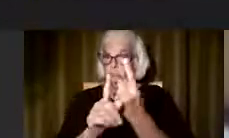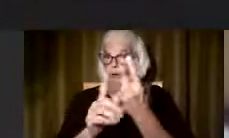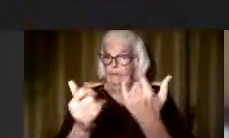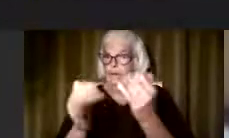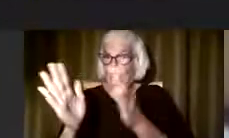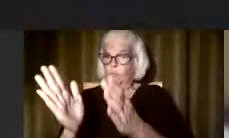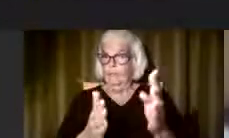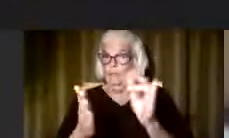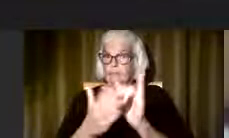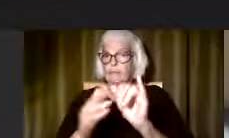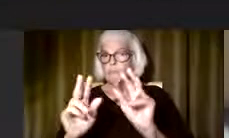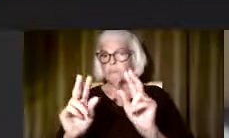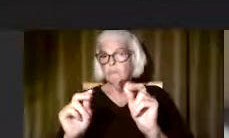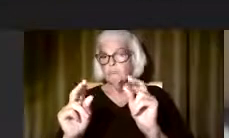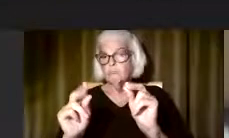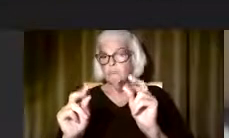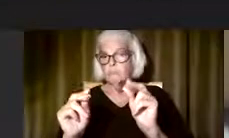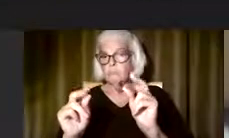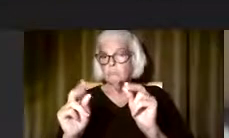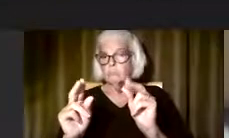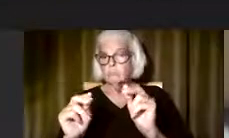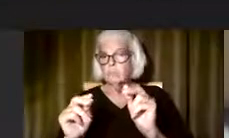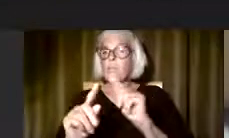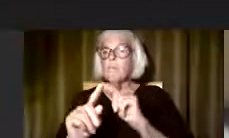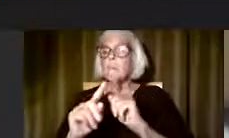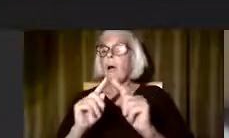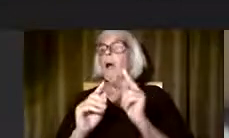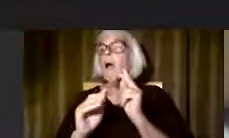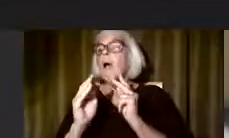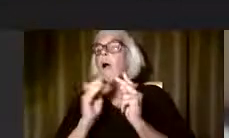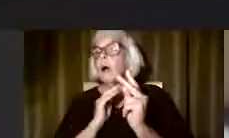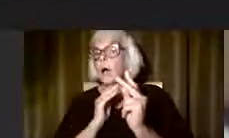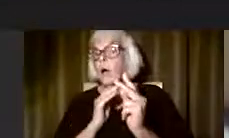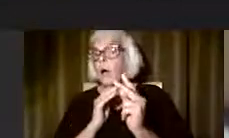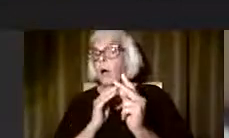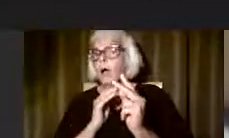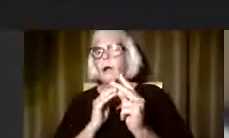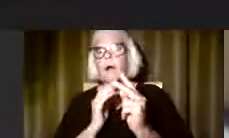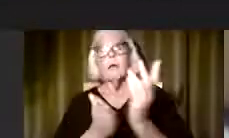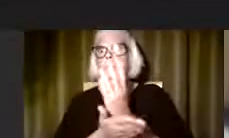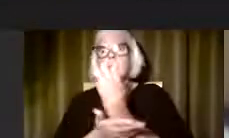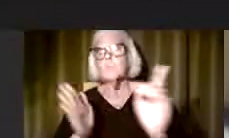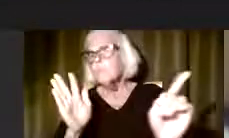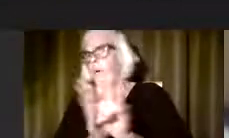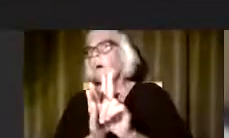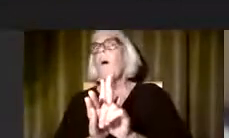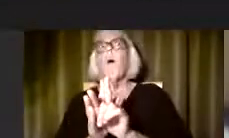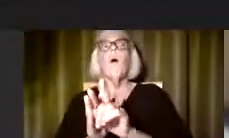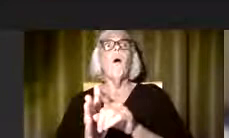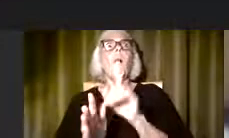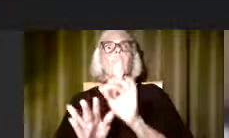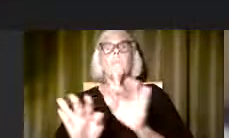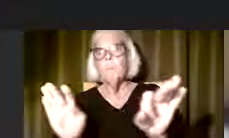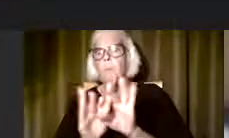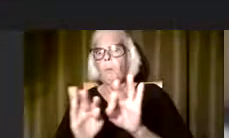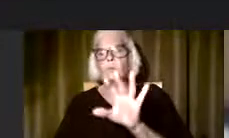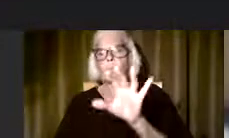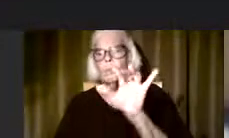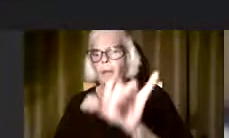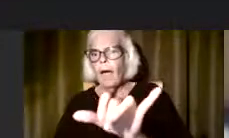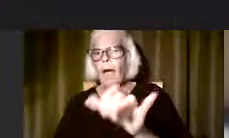need, if there was a lack of rapid tests on the open market or issues with